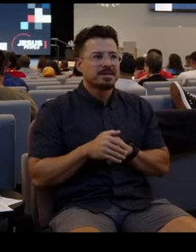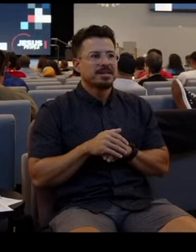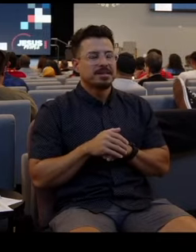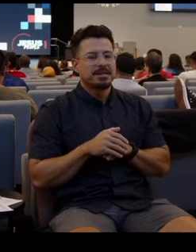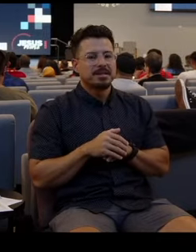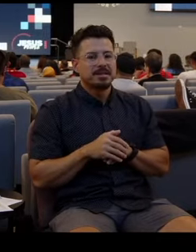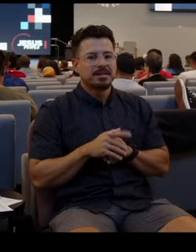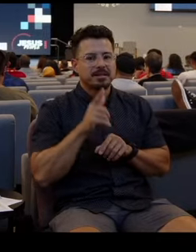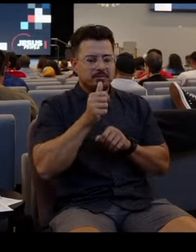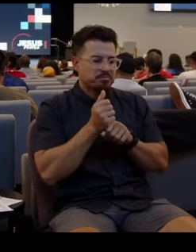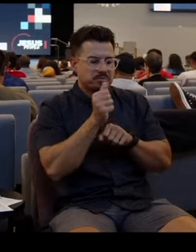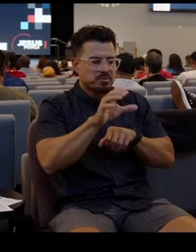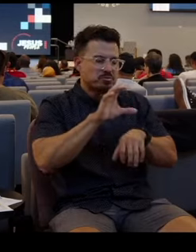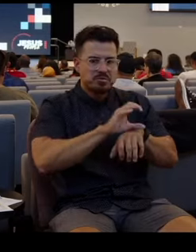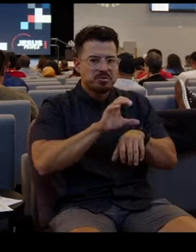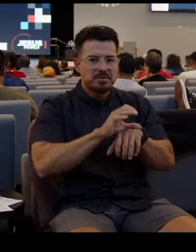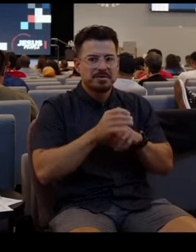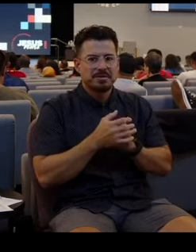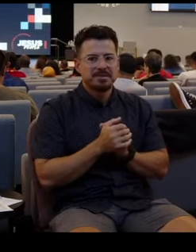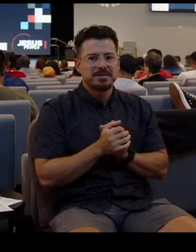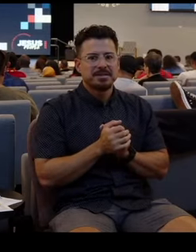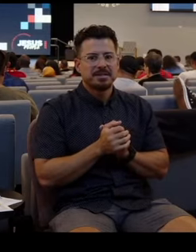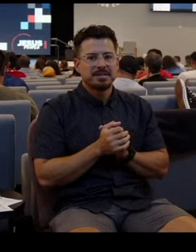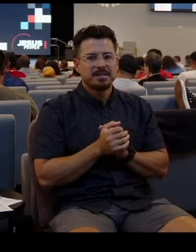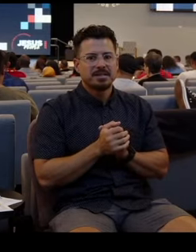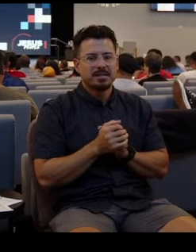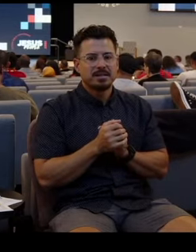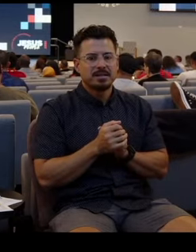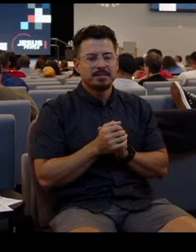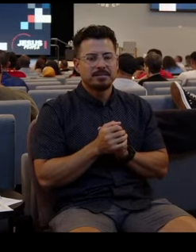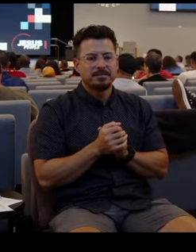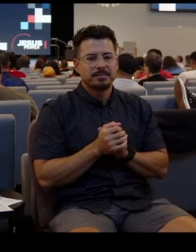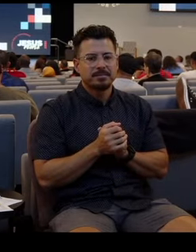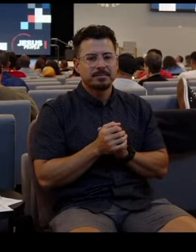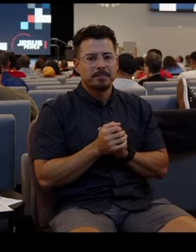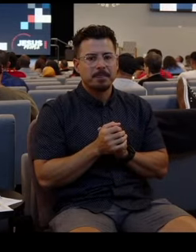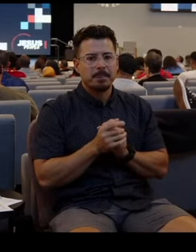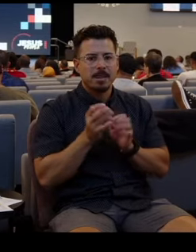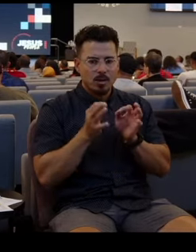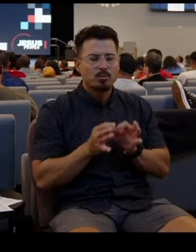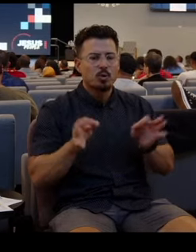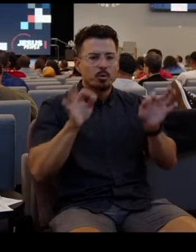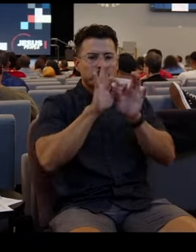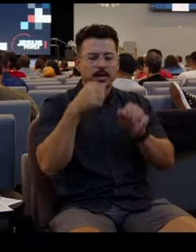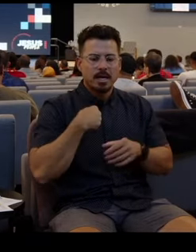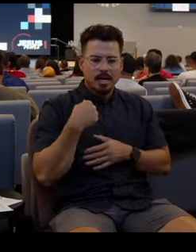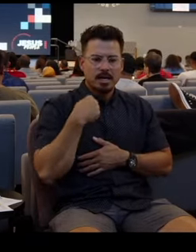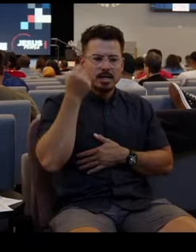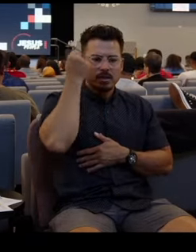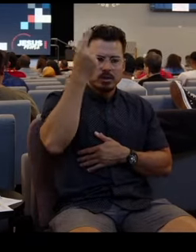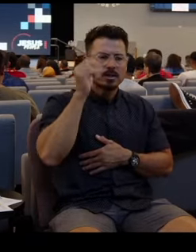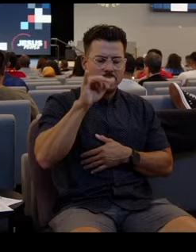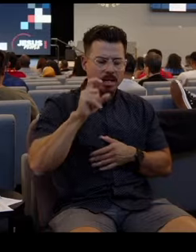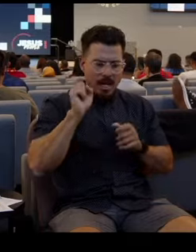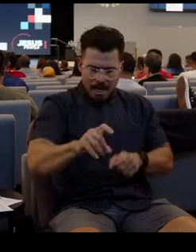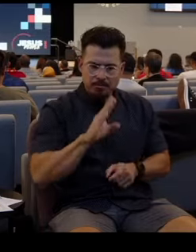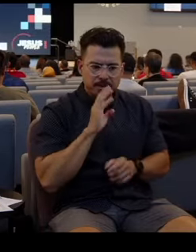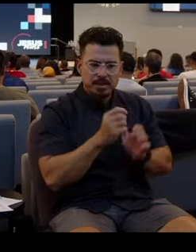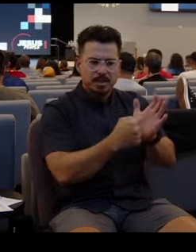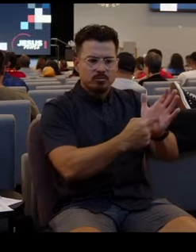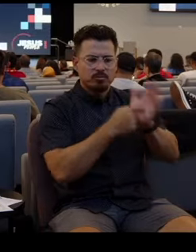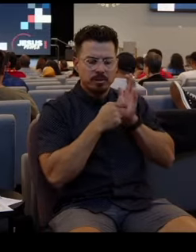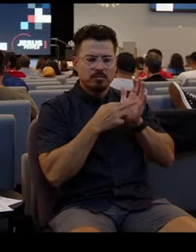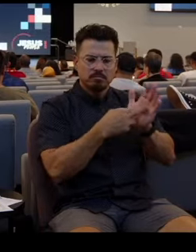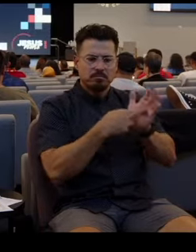you guys need to plant churches. So I've done it. However, ultimately, I understand there has to be a mandate within that